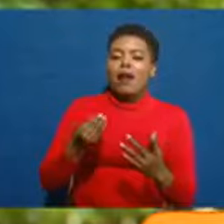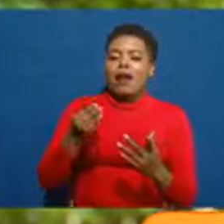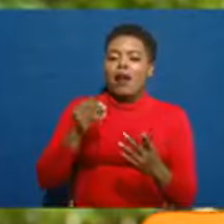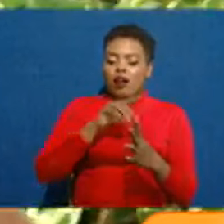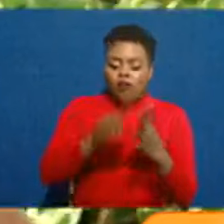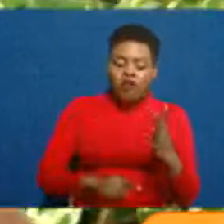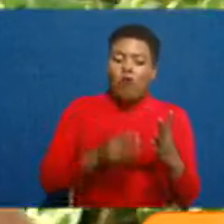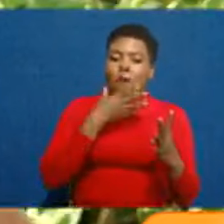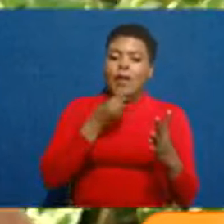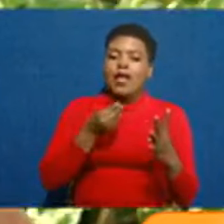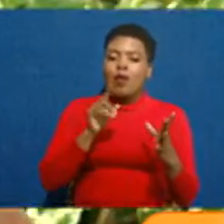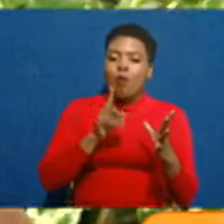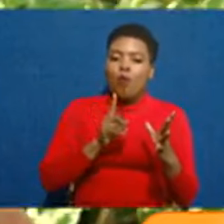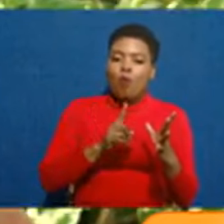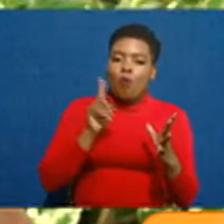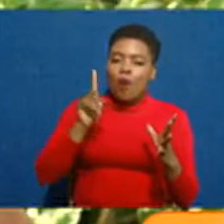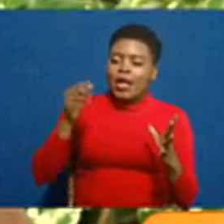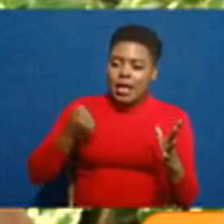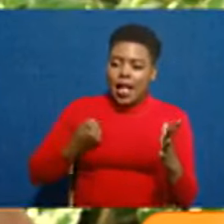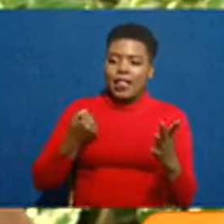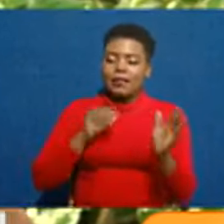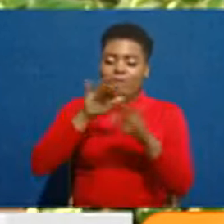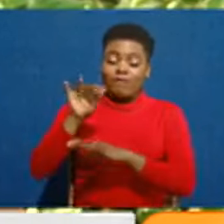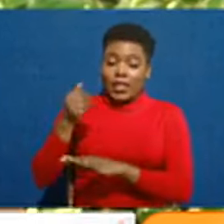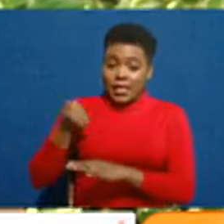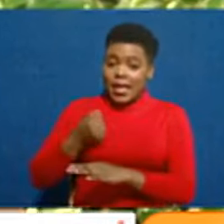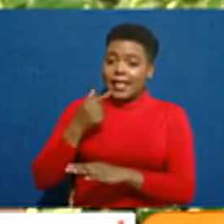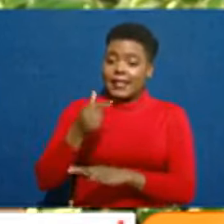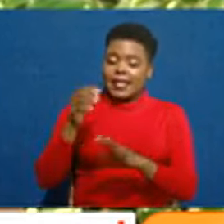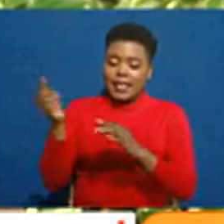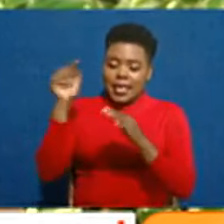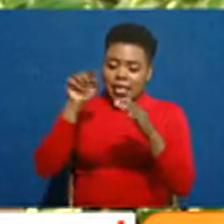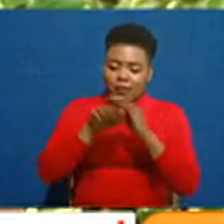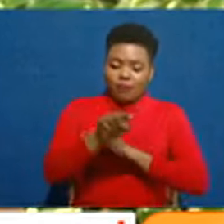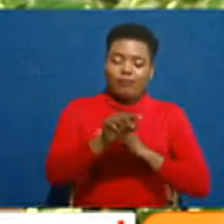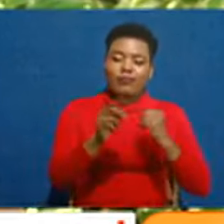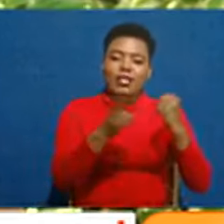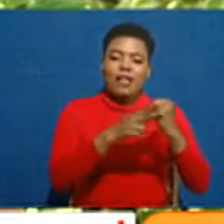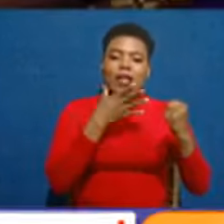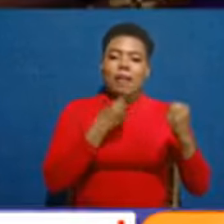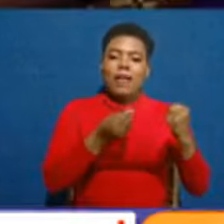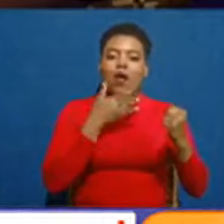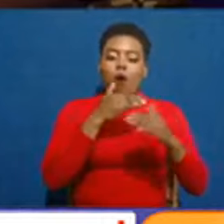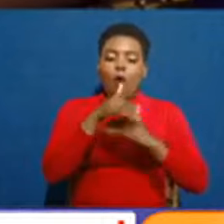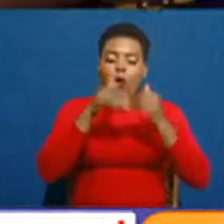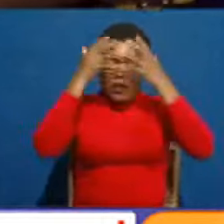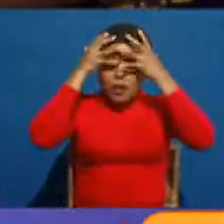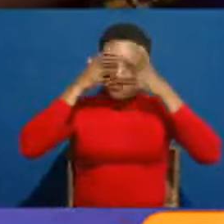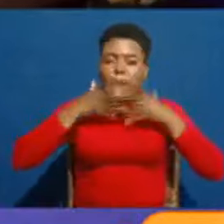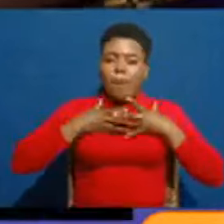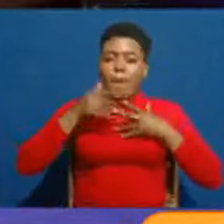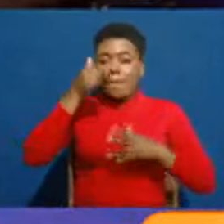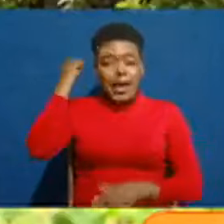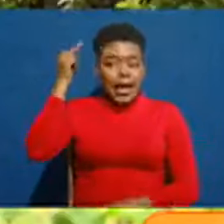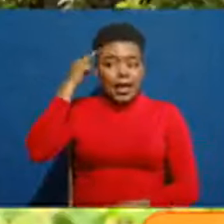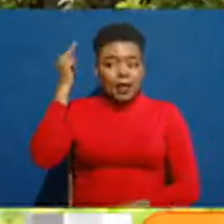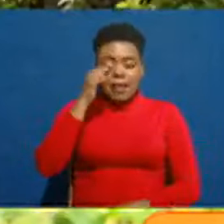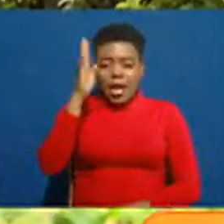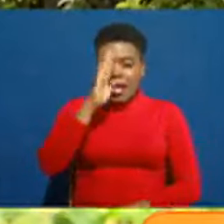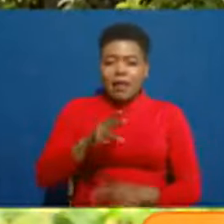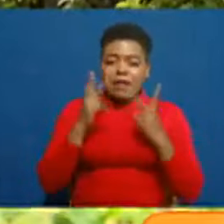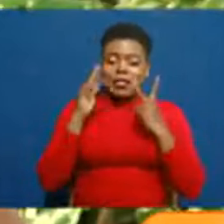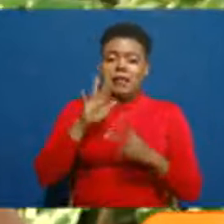in, seven men. They were all wearing, they were masked up. They were wearing balaclavas, so I couldn't see their faces. So